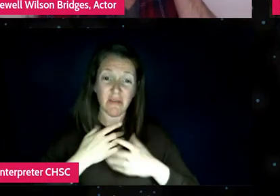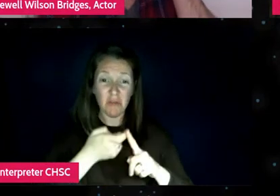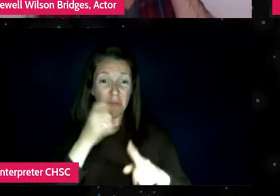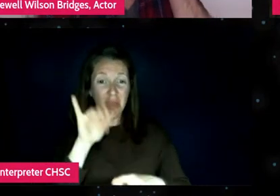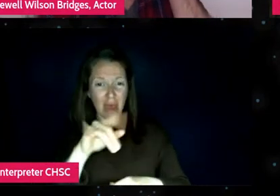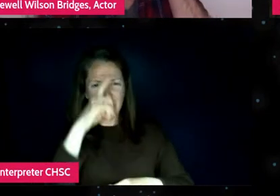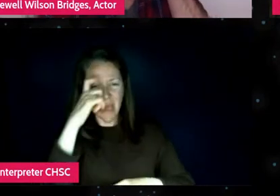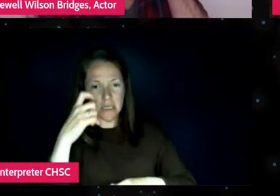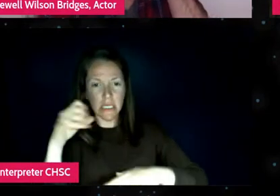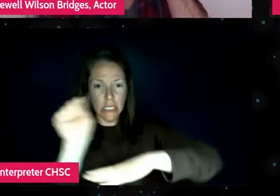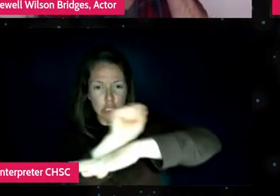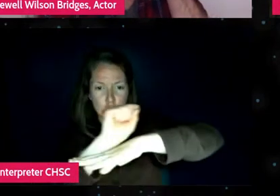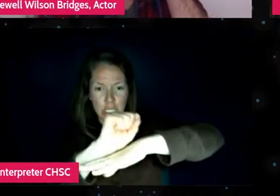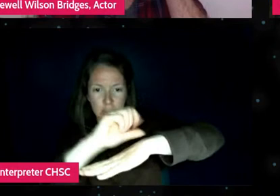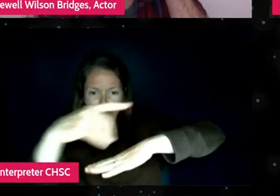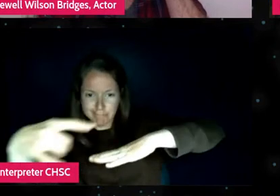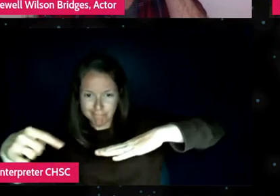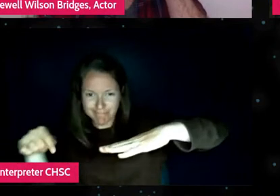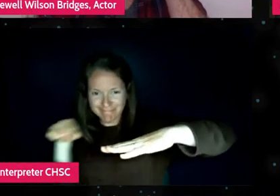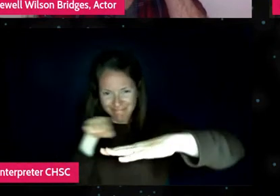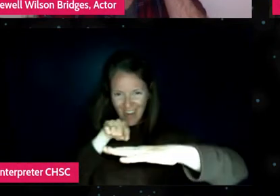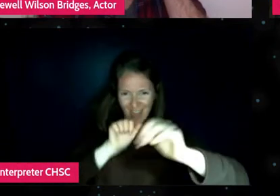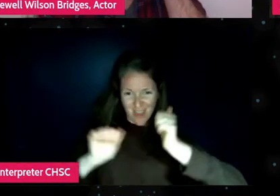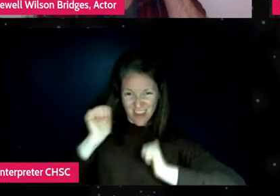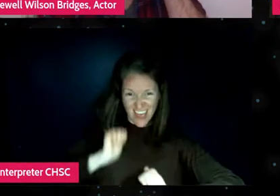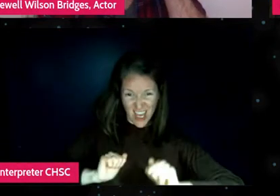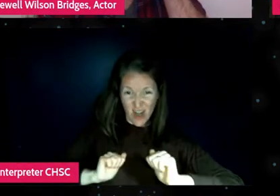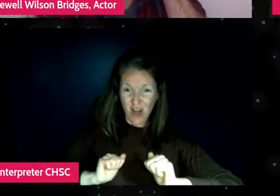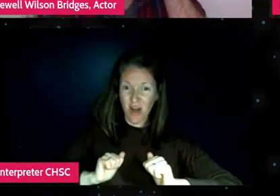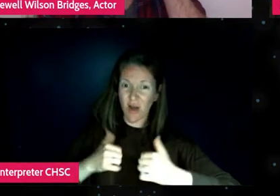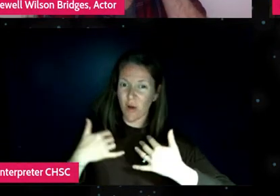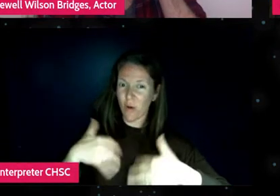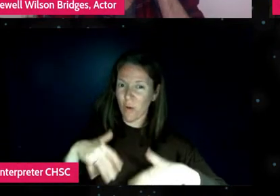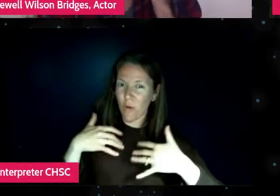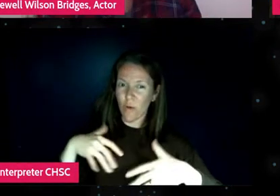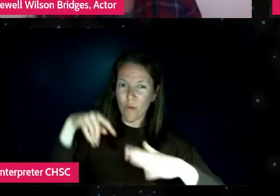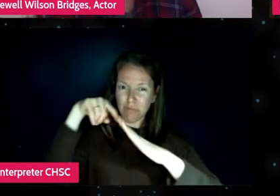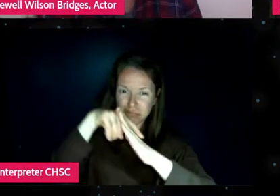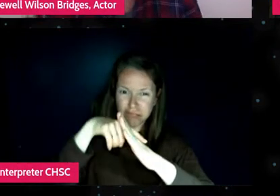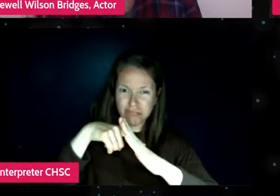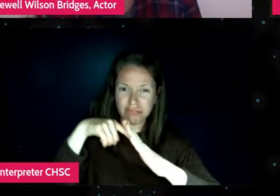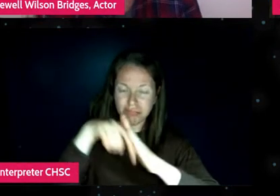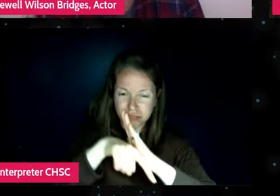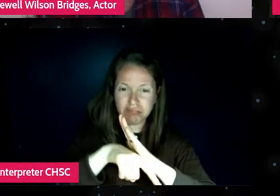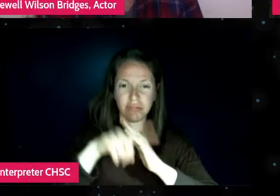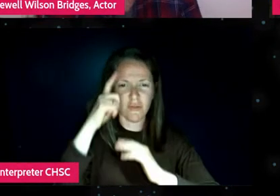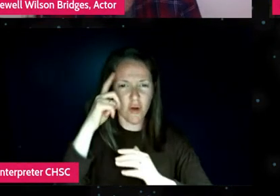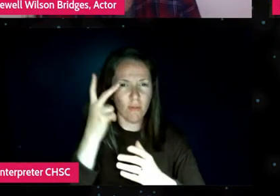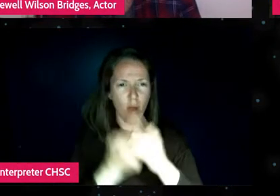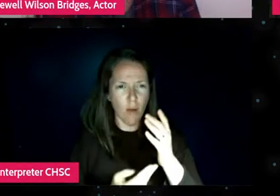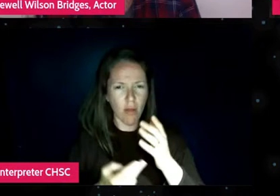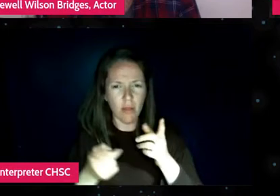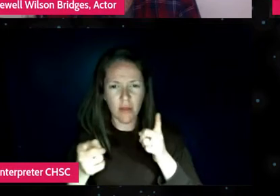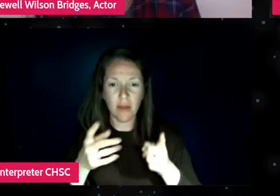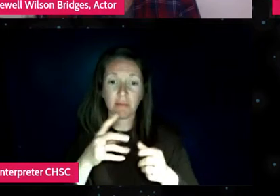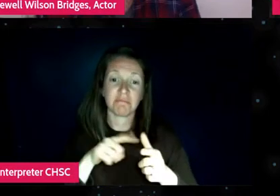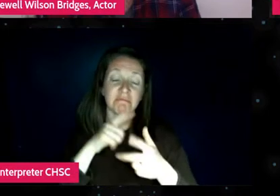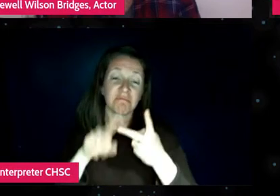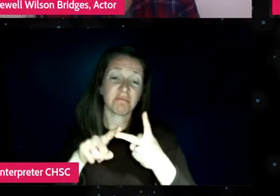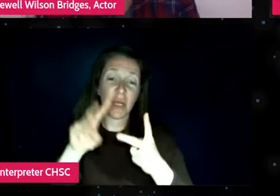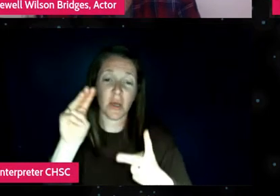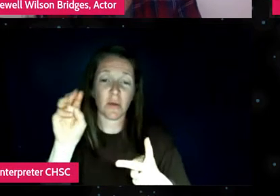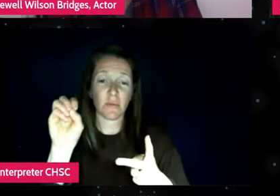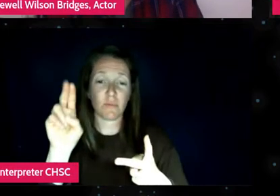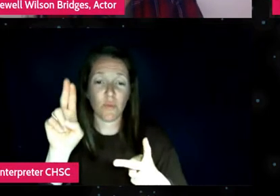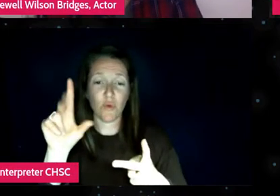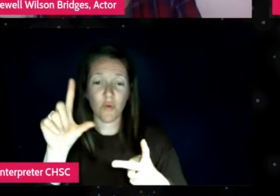Birdman takes you behind a theater so intimately on both sides. So I think that was great. I know Moulin Rouge was a big